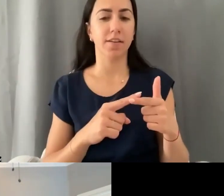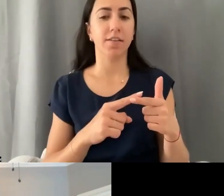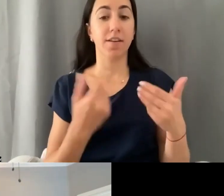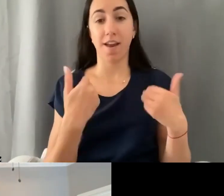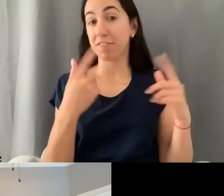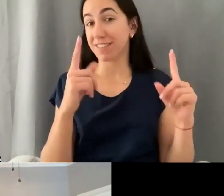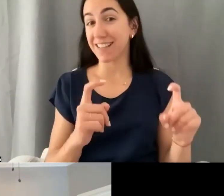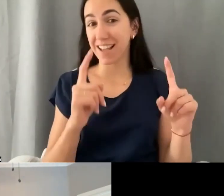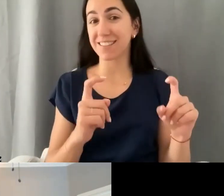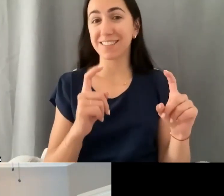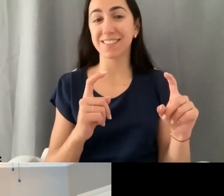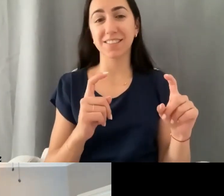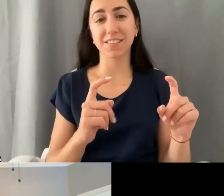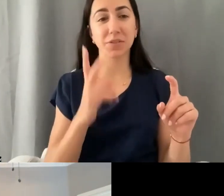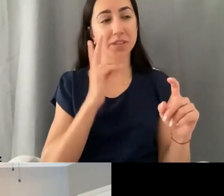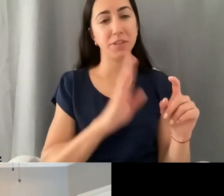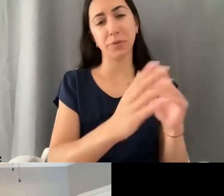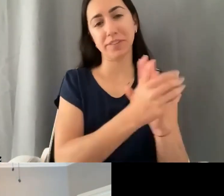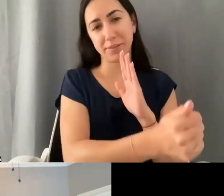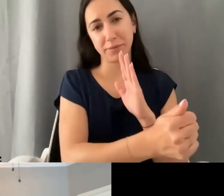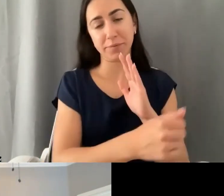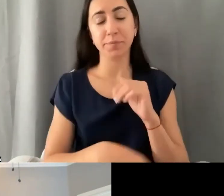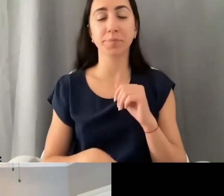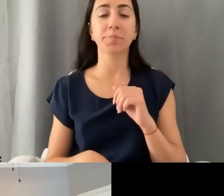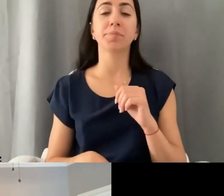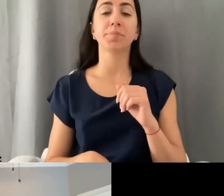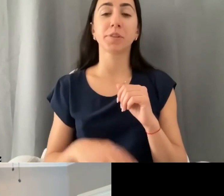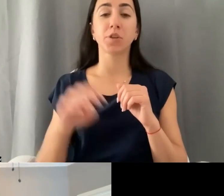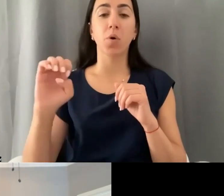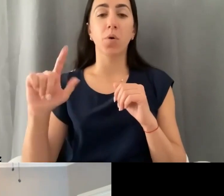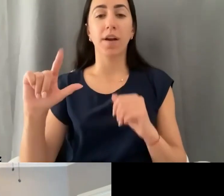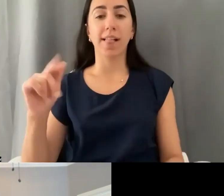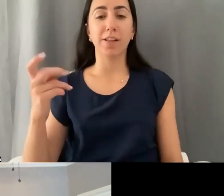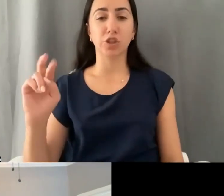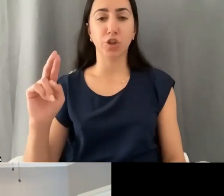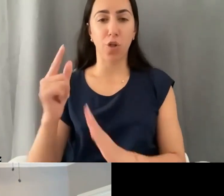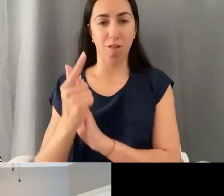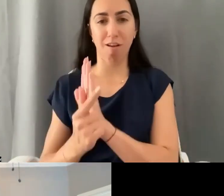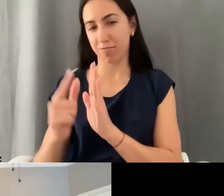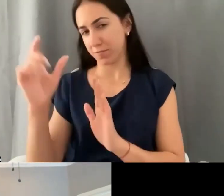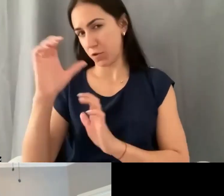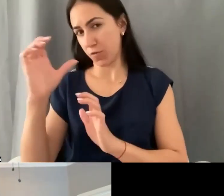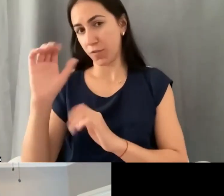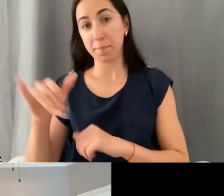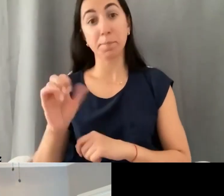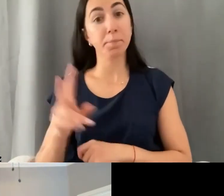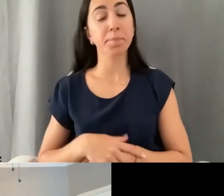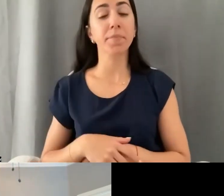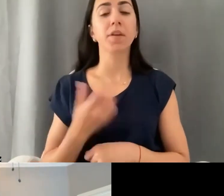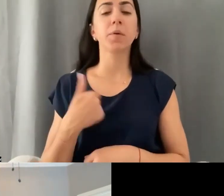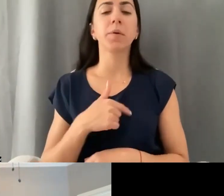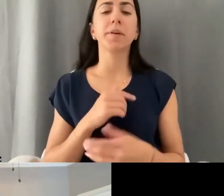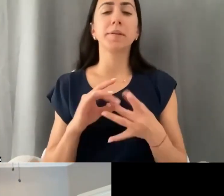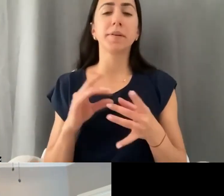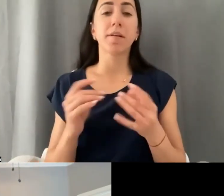test actually to test your skills. So the elder law section, and the reason for that is, like we talked about, a lot of